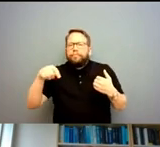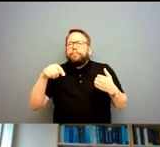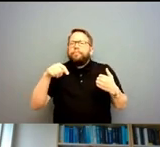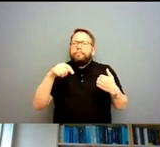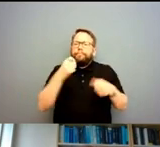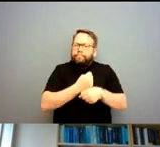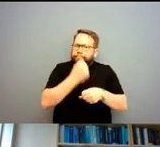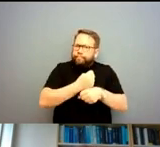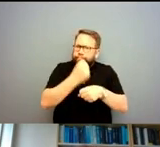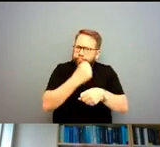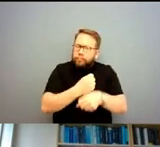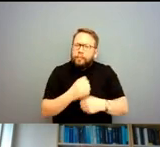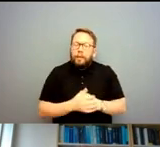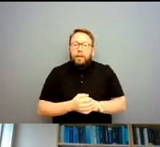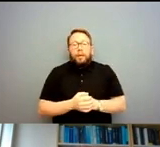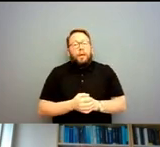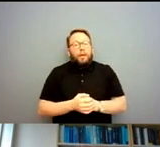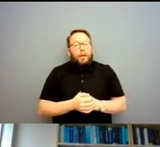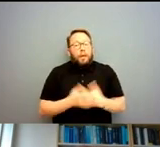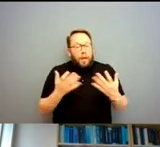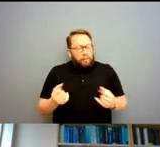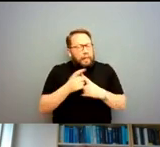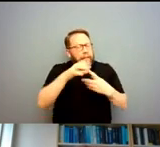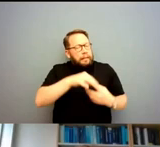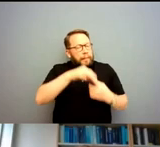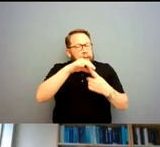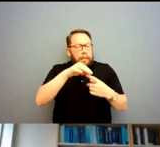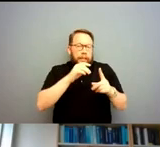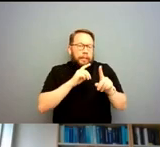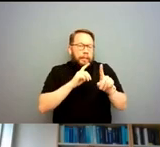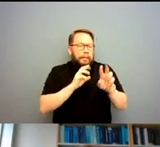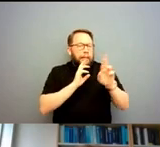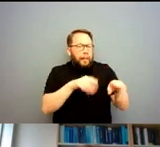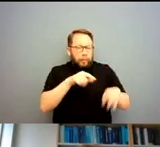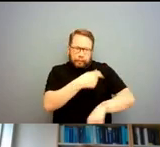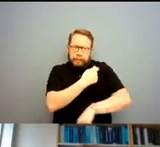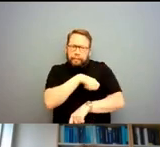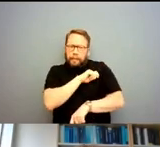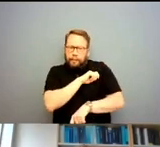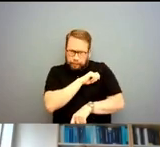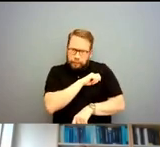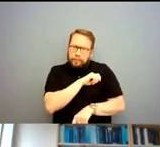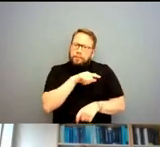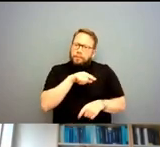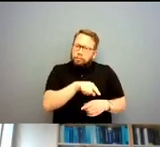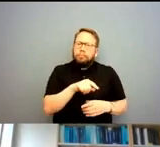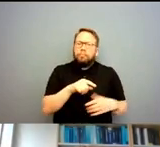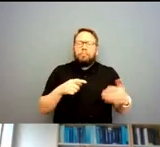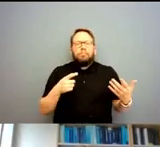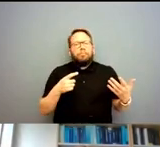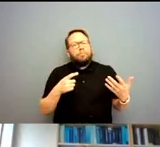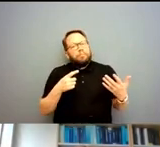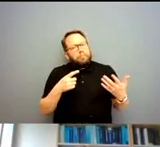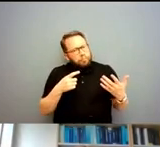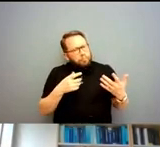Indigenous Peoples and the special other special rapporteurs as important monitoring mechanisms. And